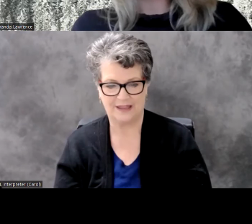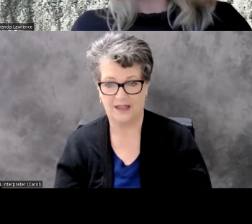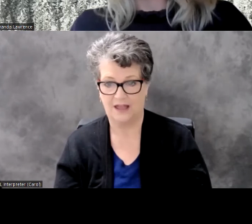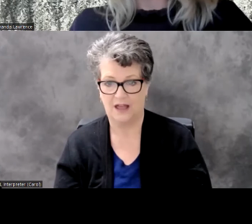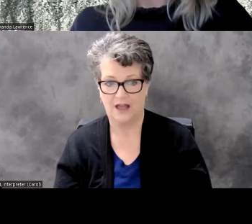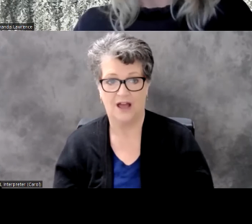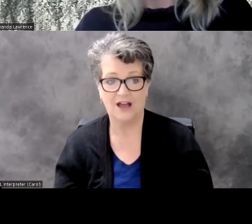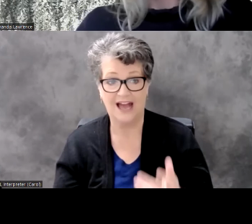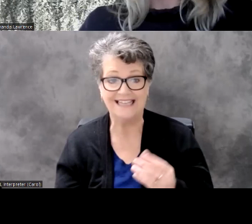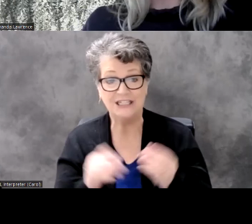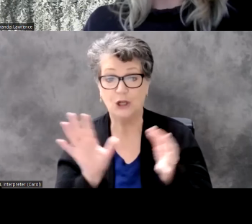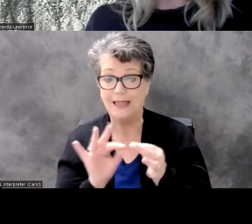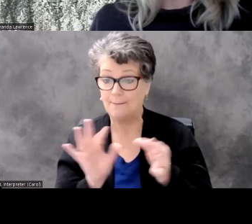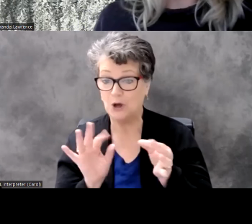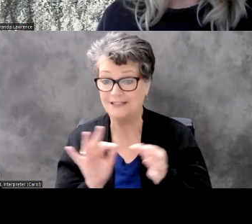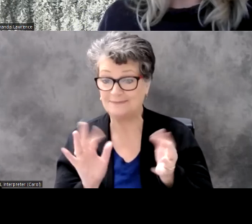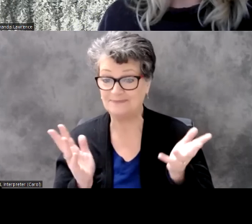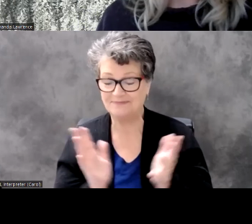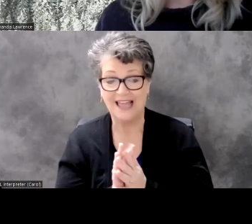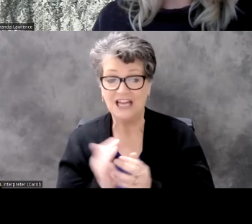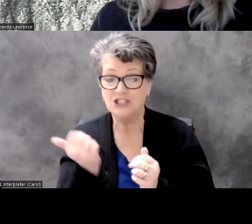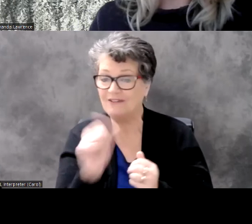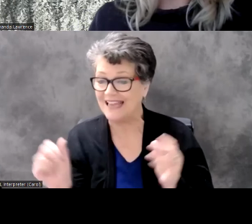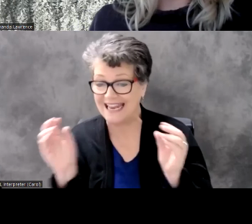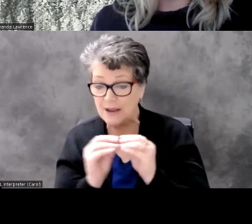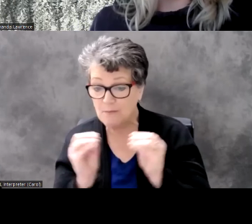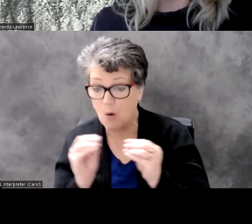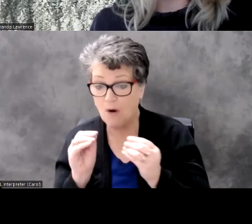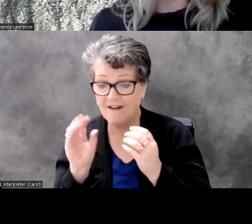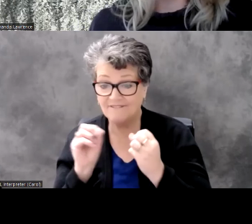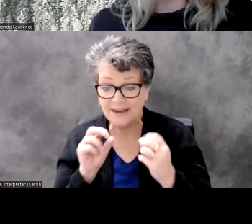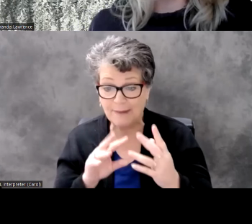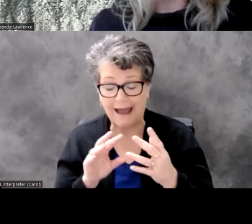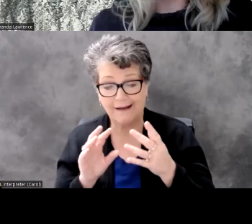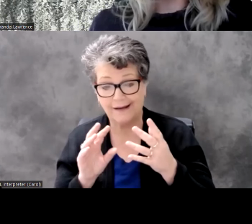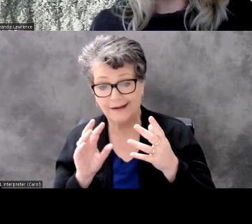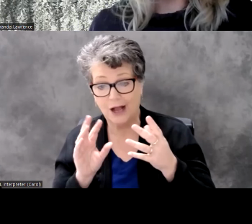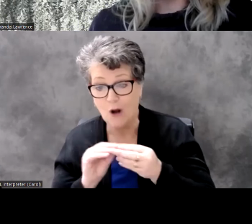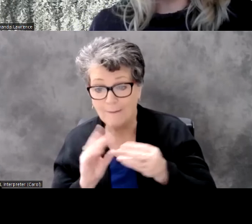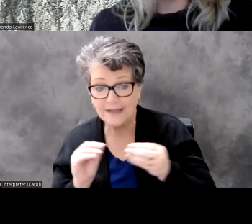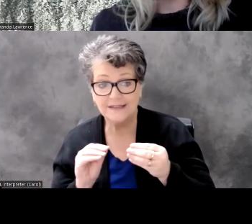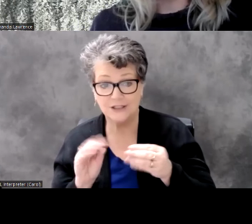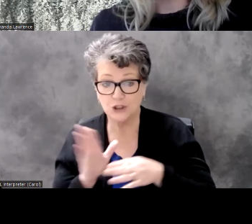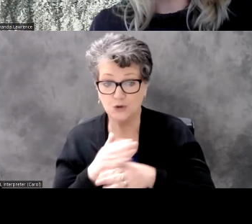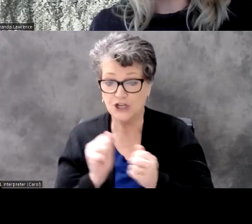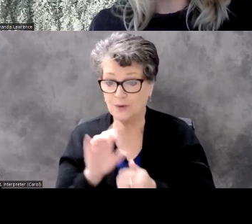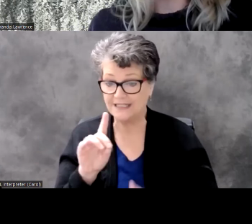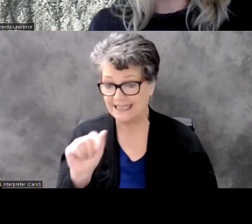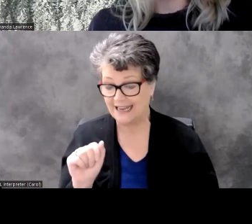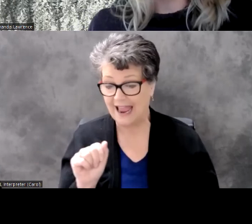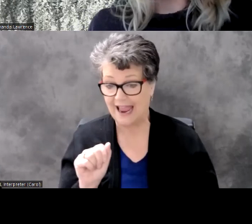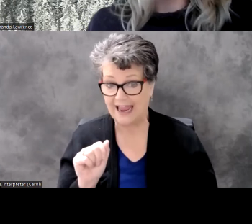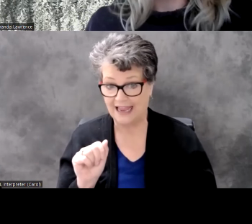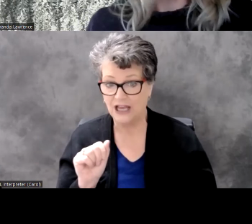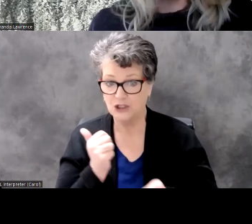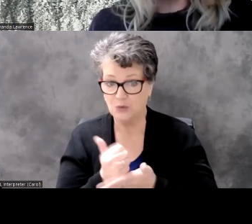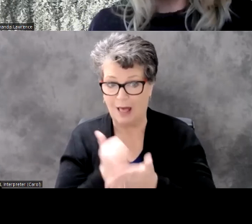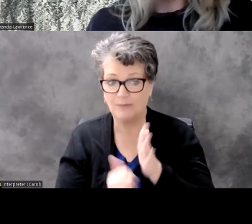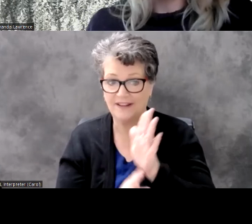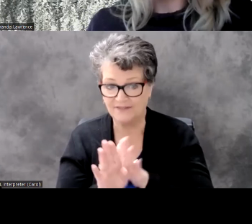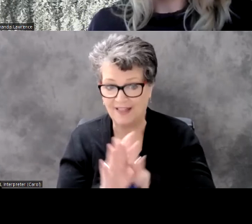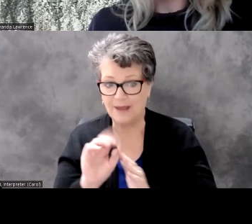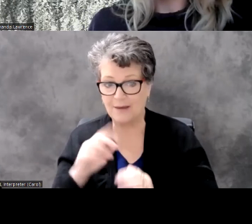Additional inputs. So do you have any additional feedback or comments to share with CDA to inform the development